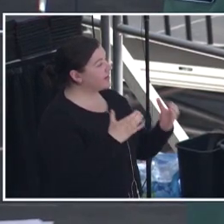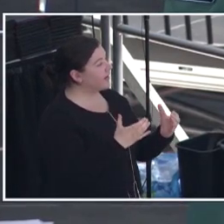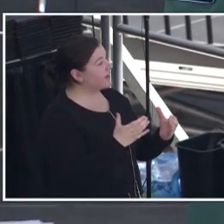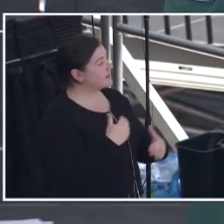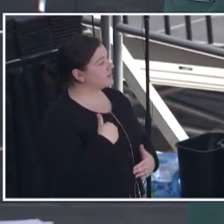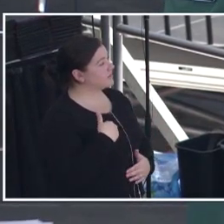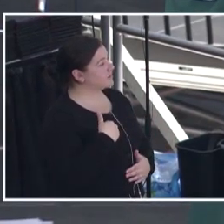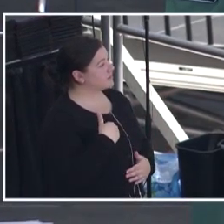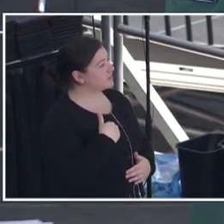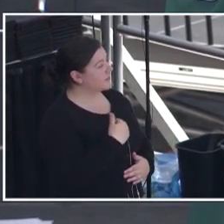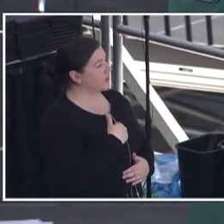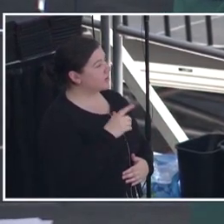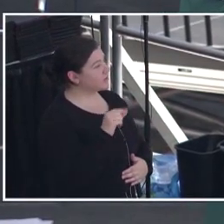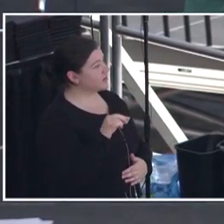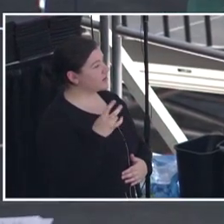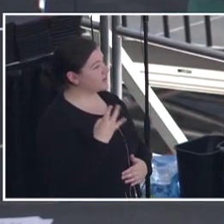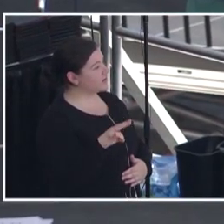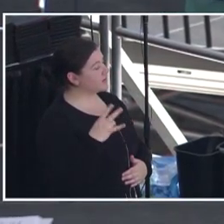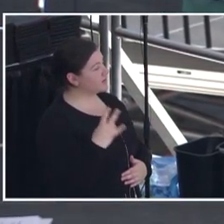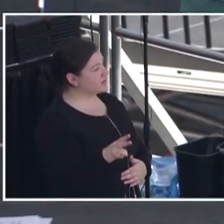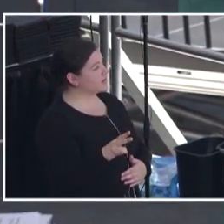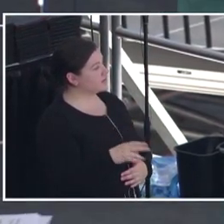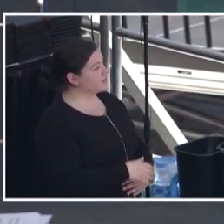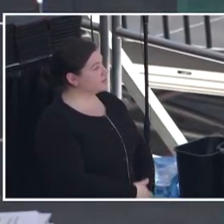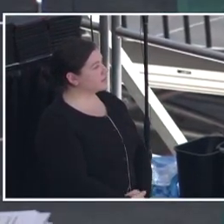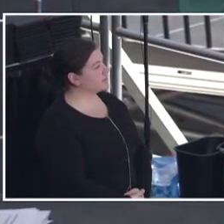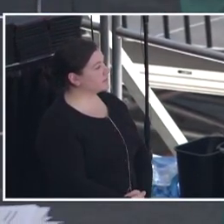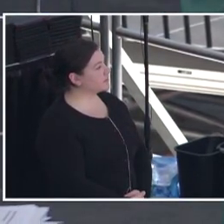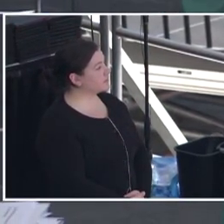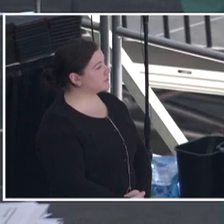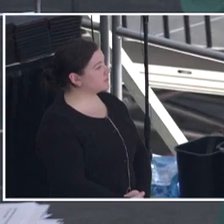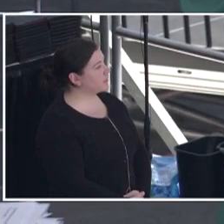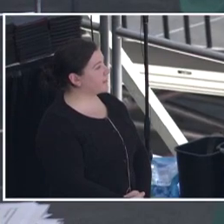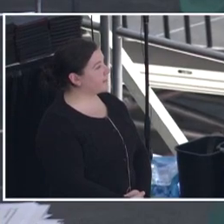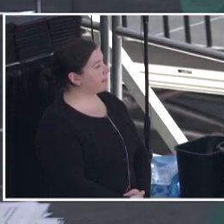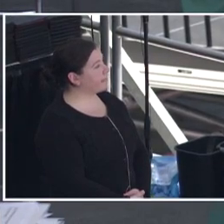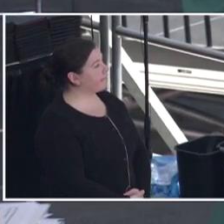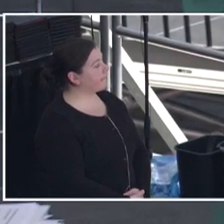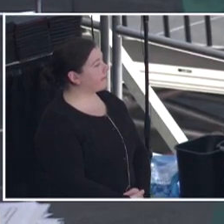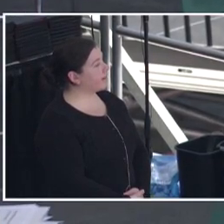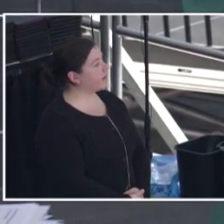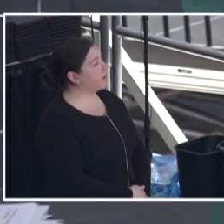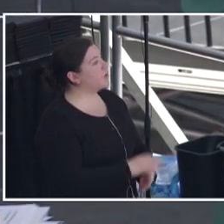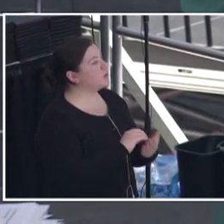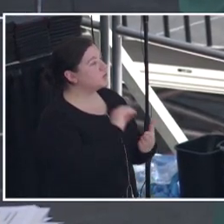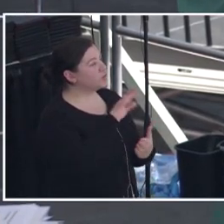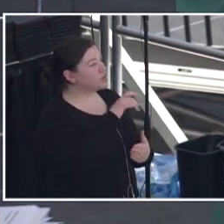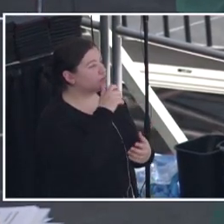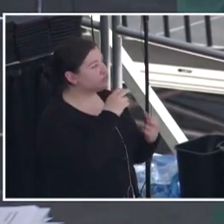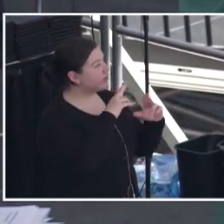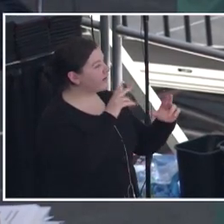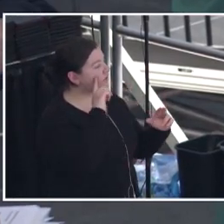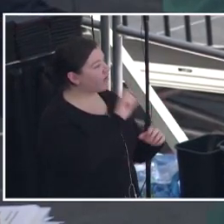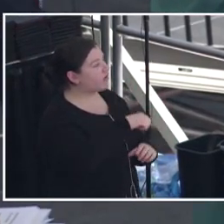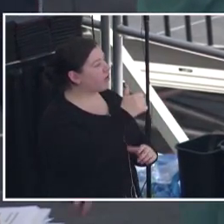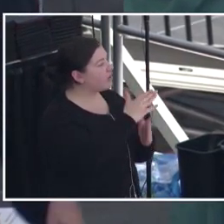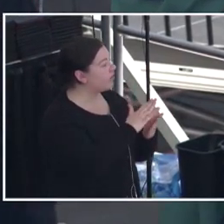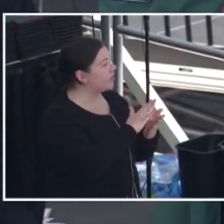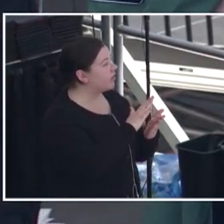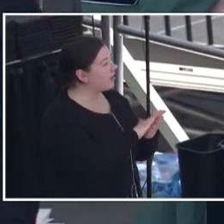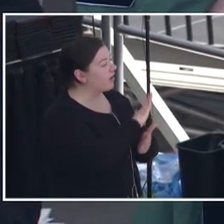2017, bound for top colleges and universities across the country,